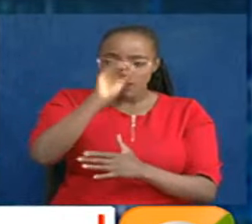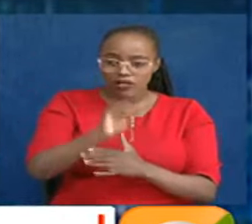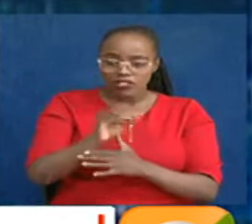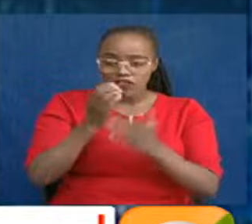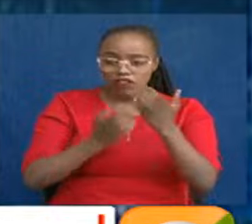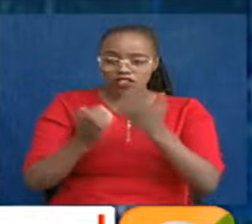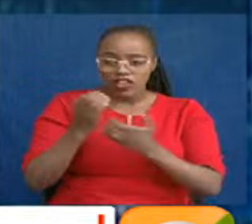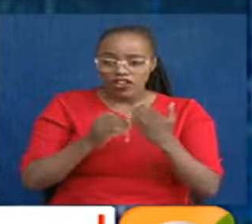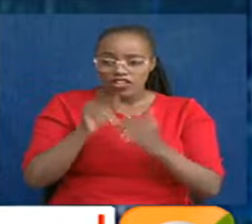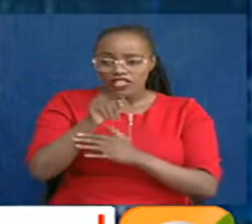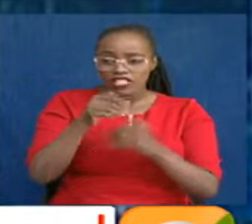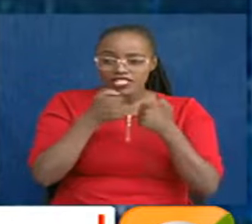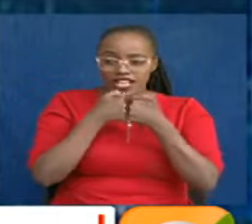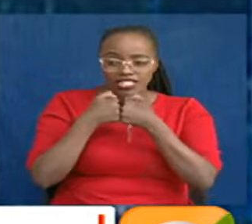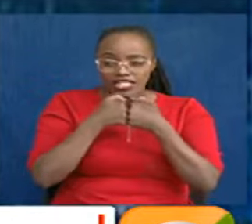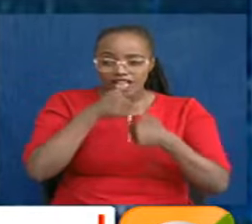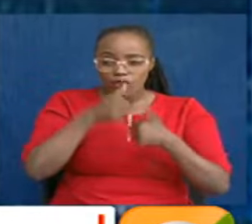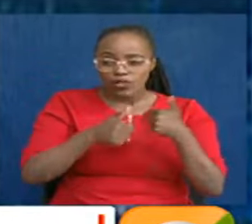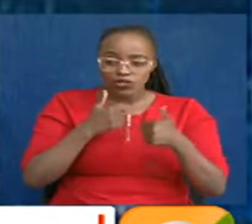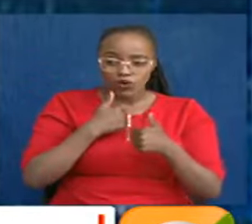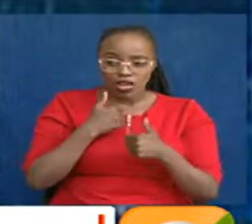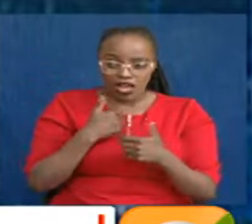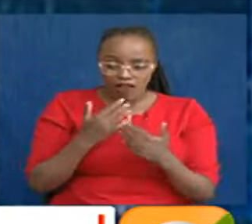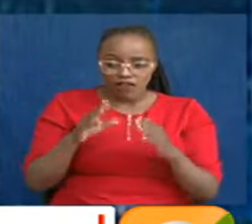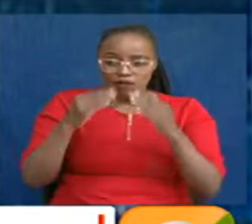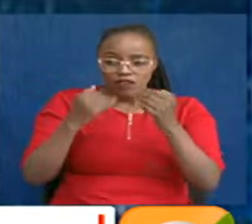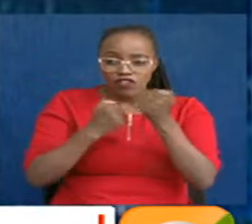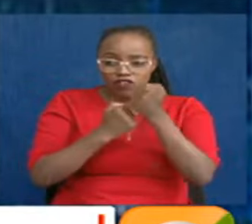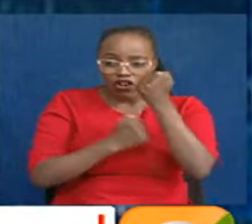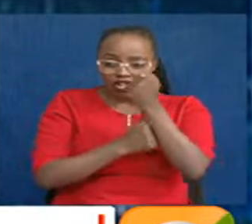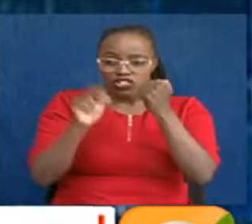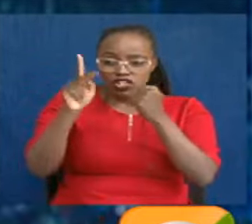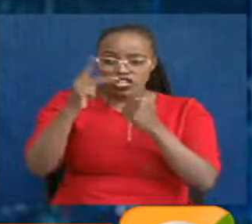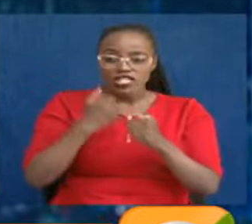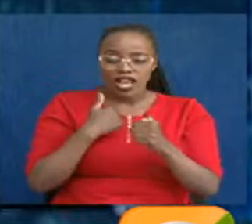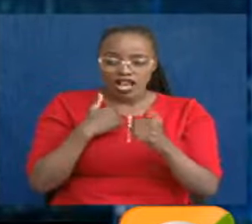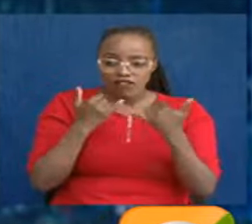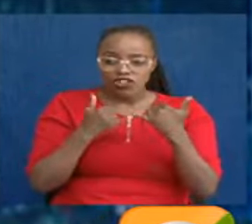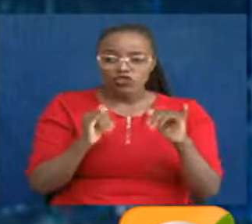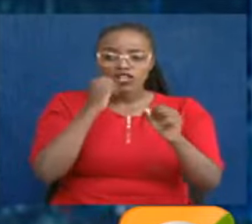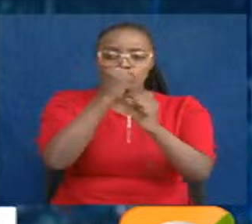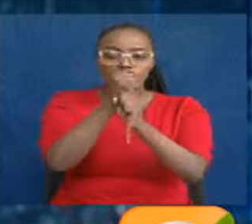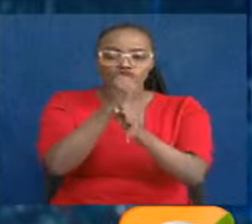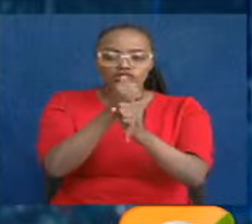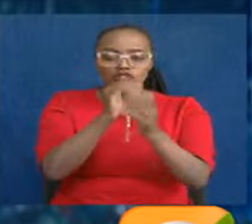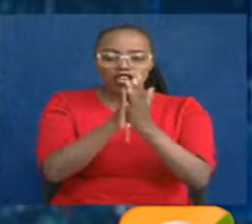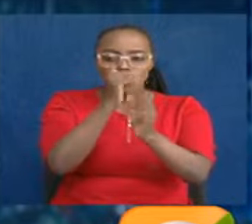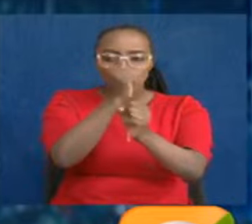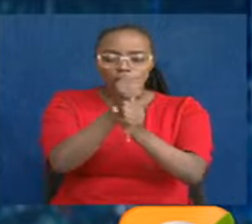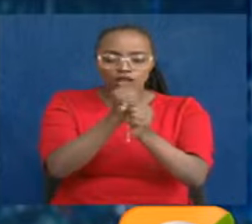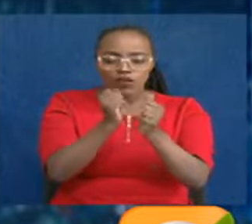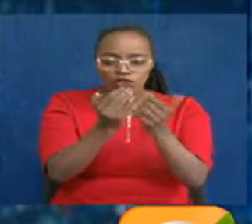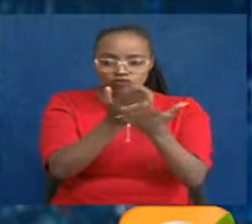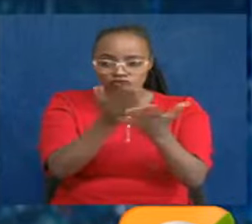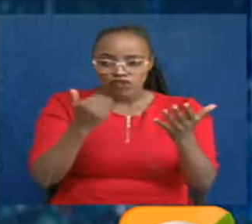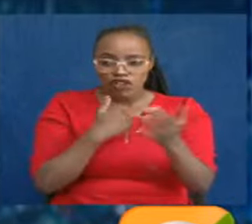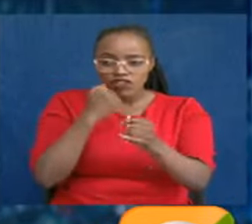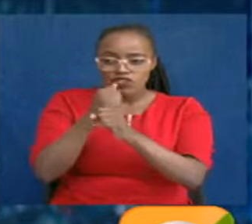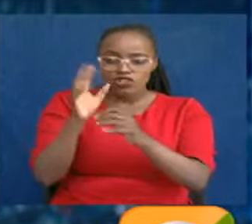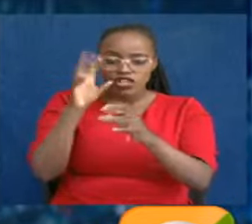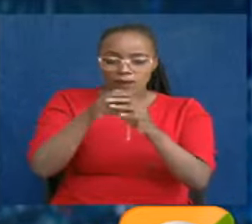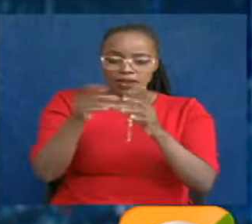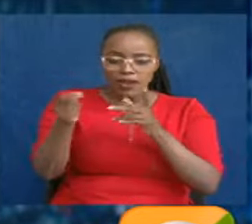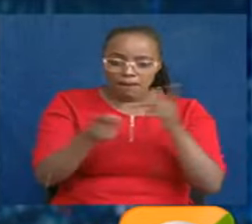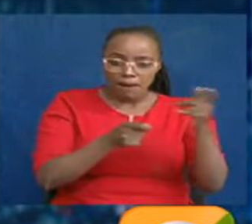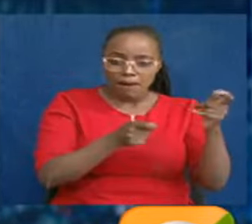economy. This is a journey that we think on the foundations, Kenya, we have set it right. And we think working with them, bringing investors from there,